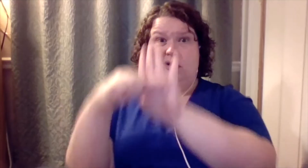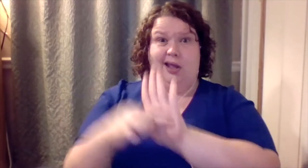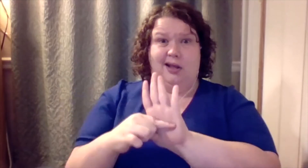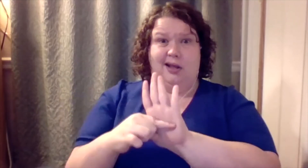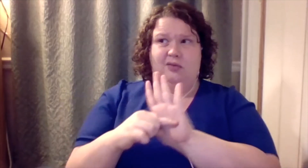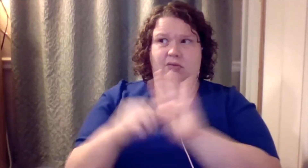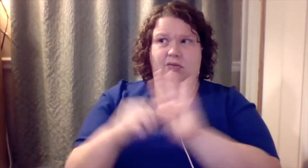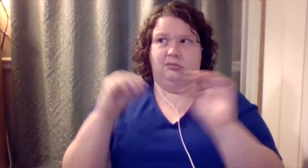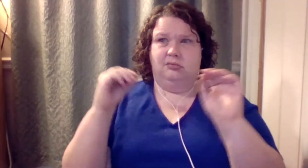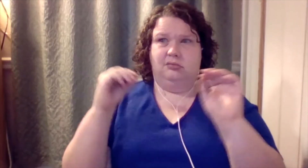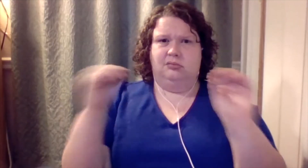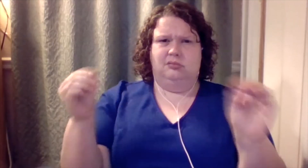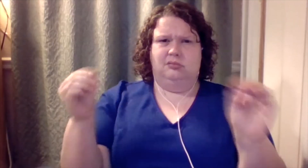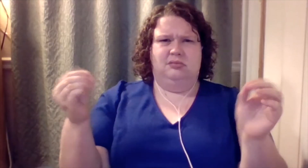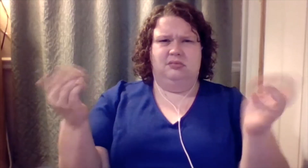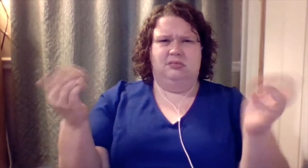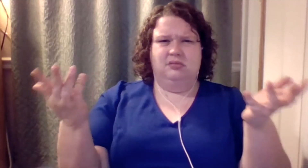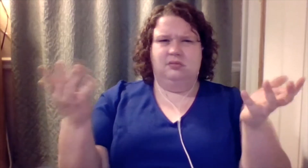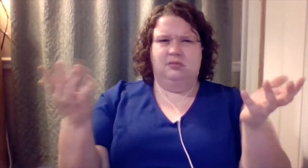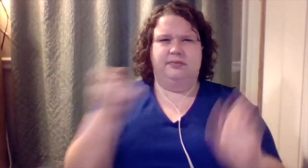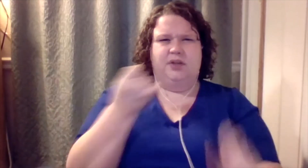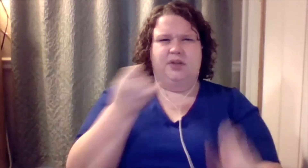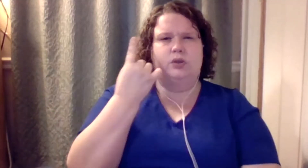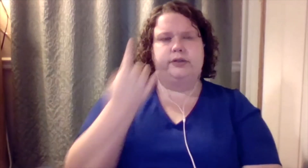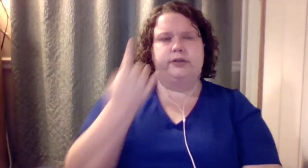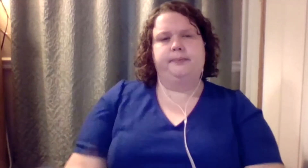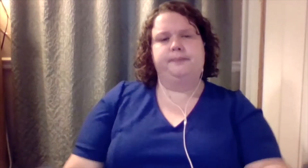negative feeling towards these changes.